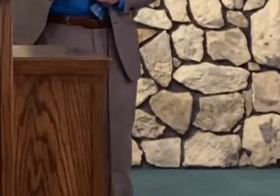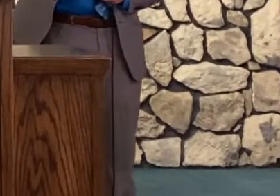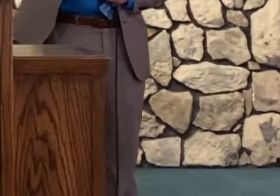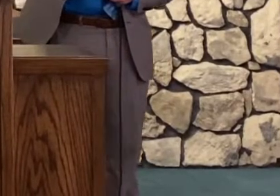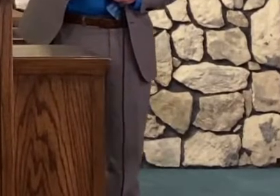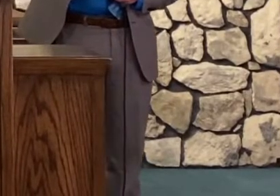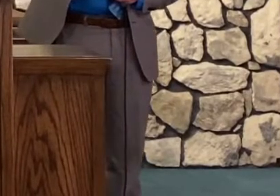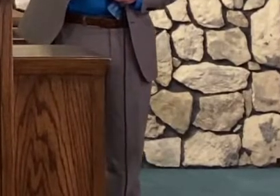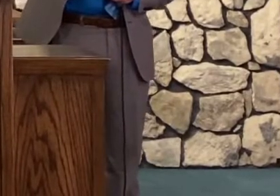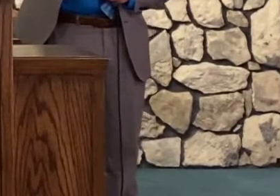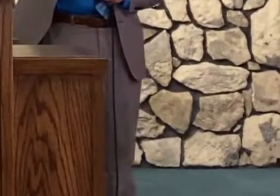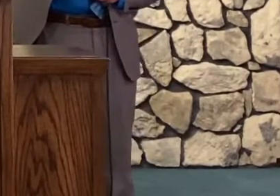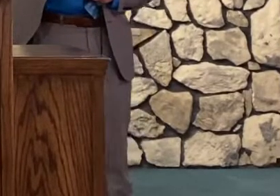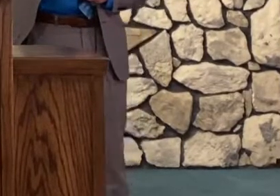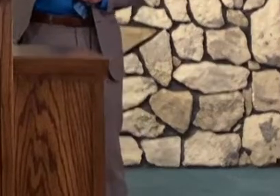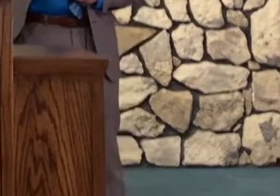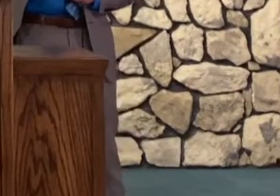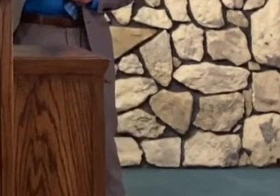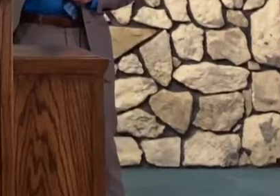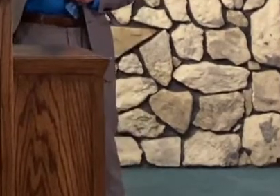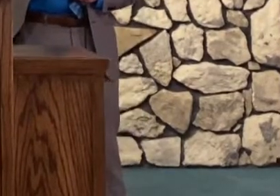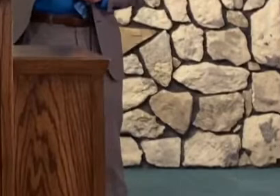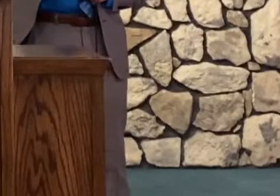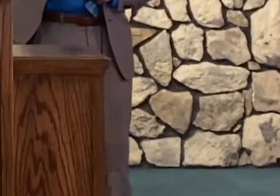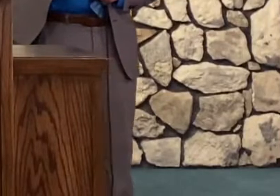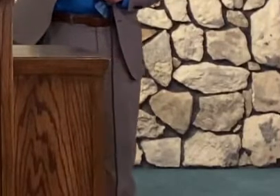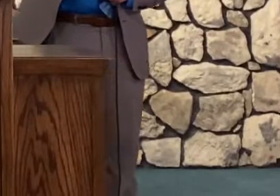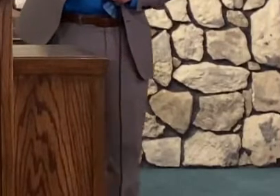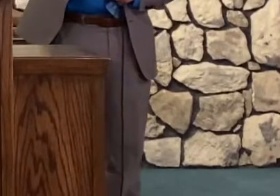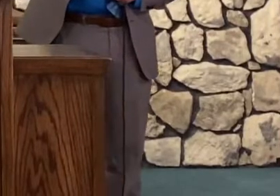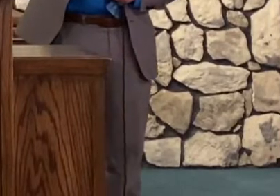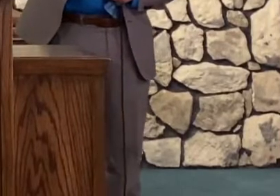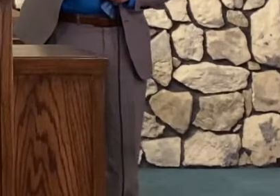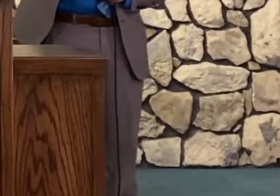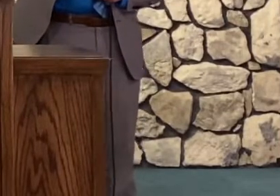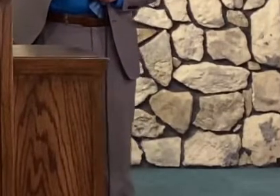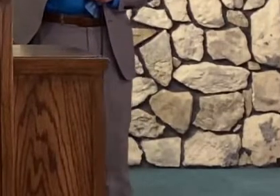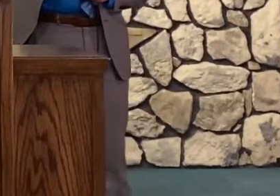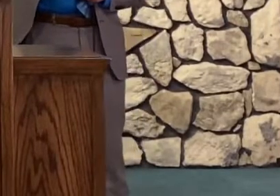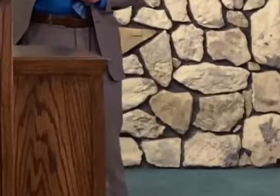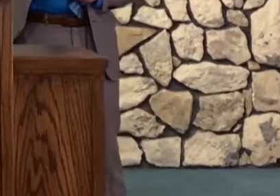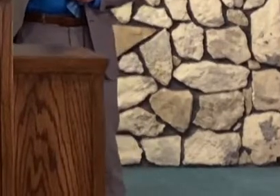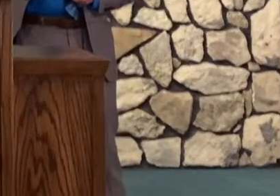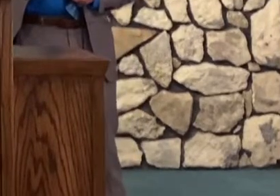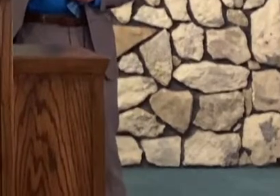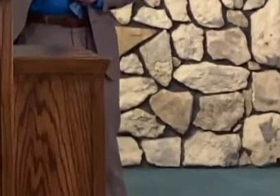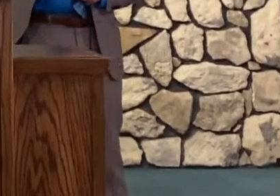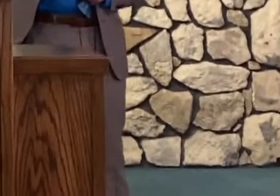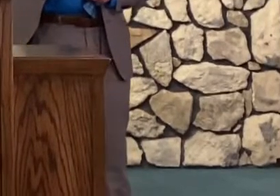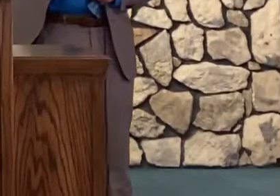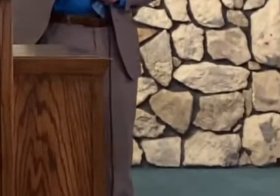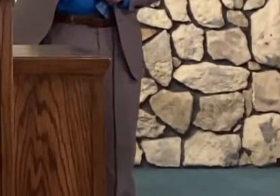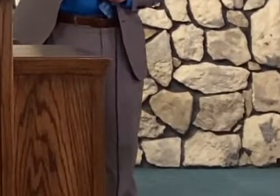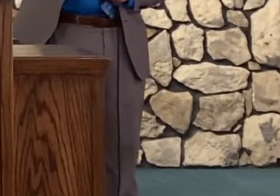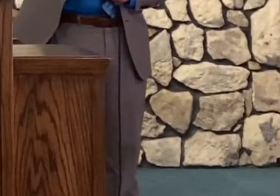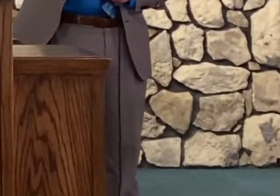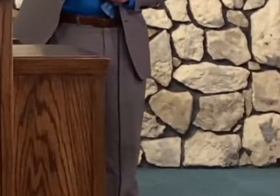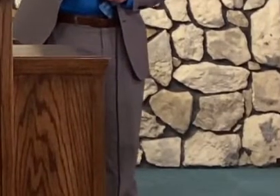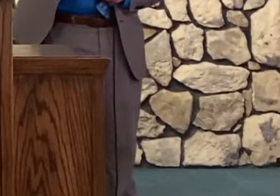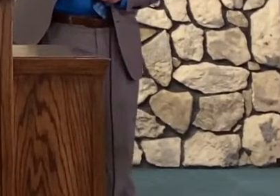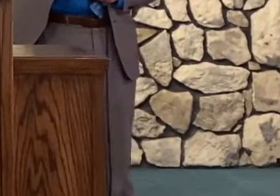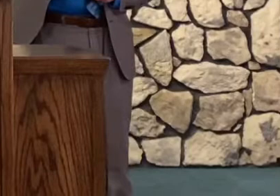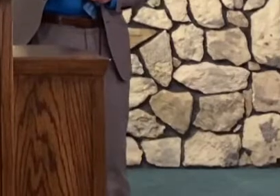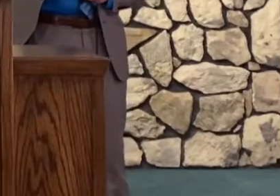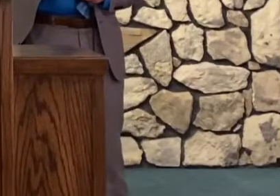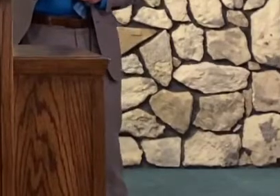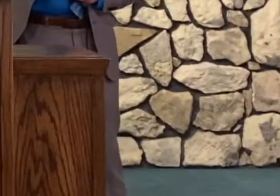today, we're going to pray and we're going to ask the Lord that he would come to where you are. And